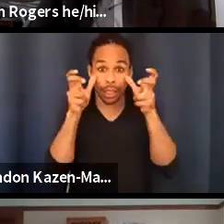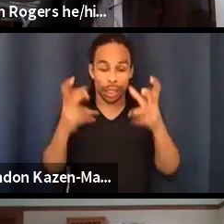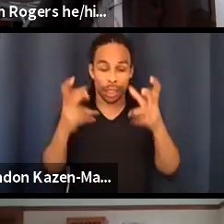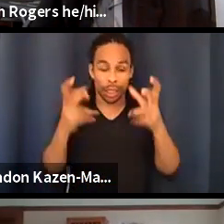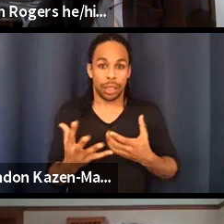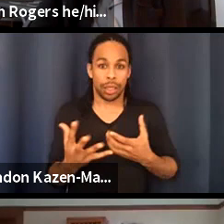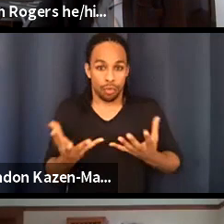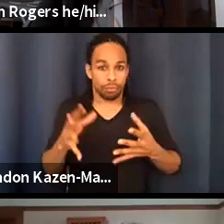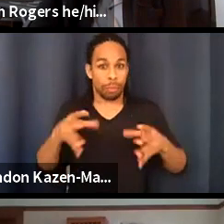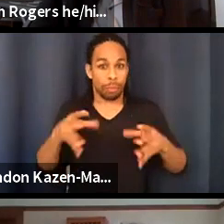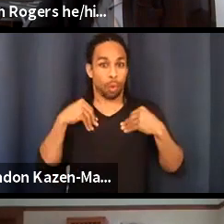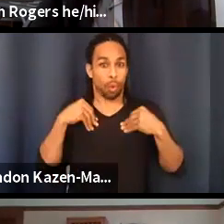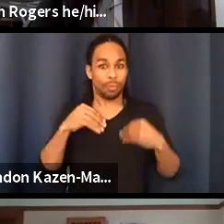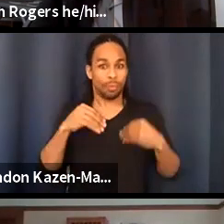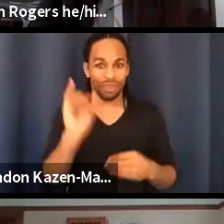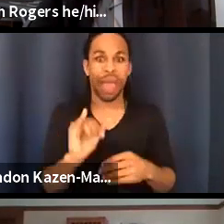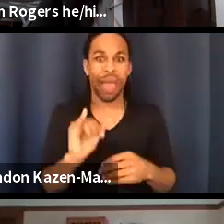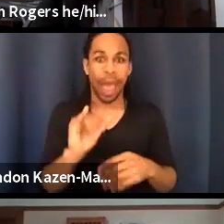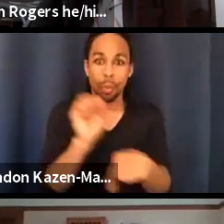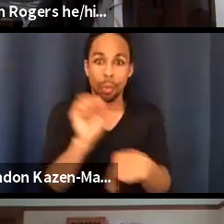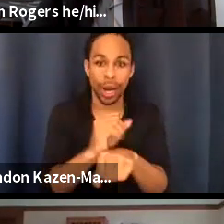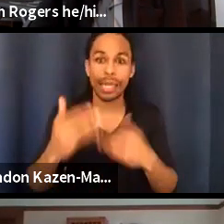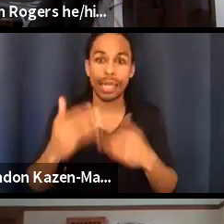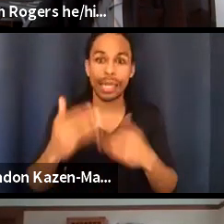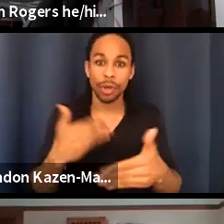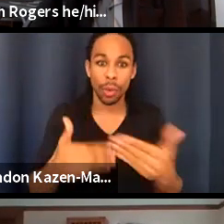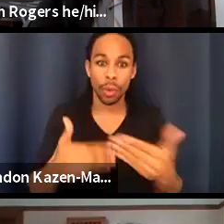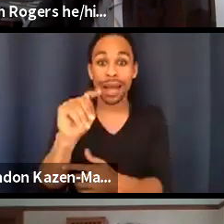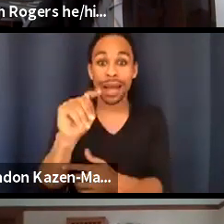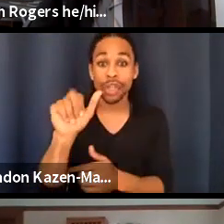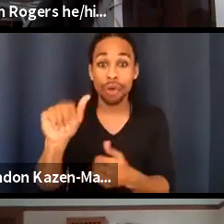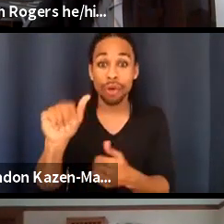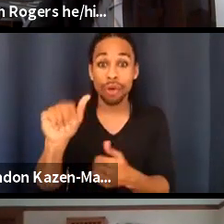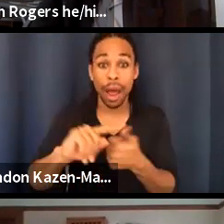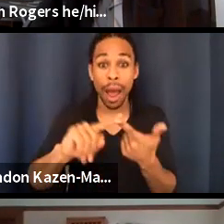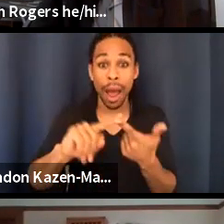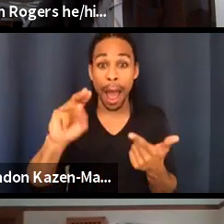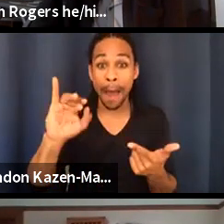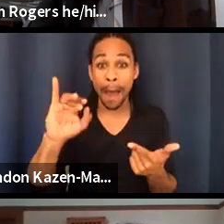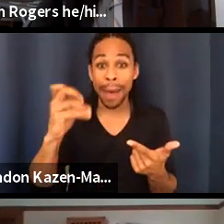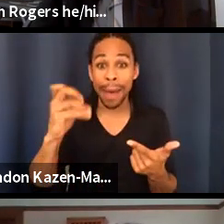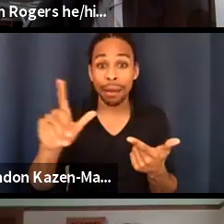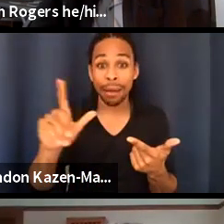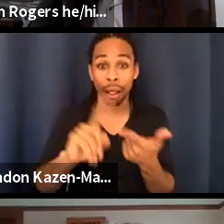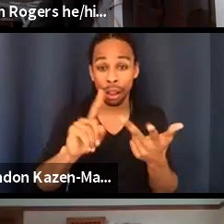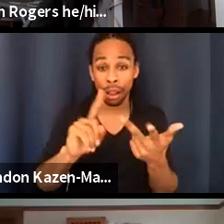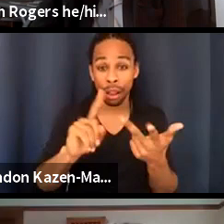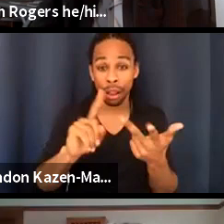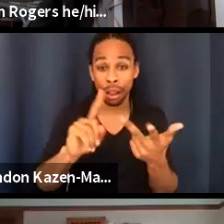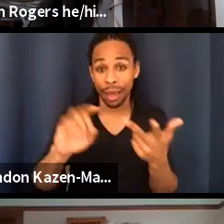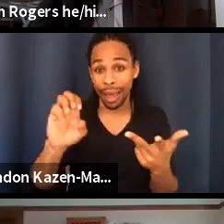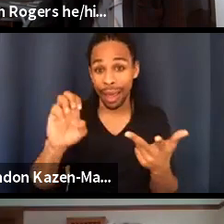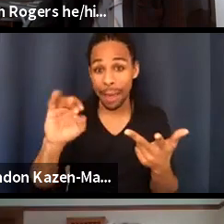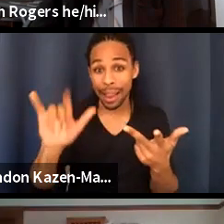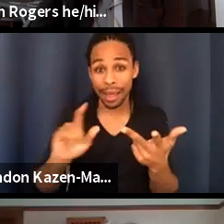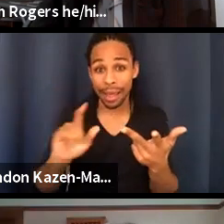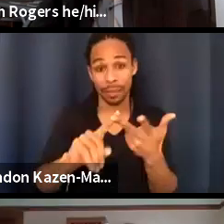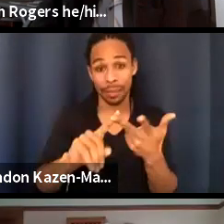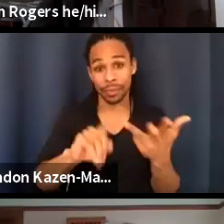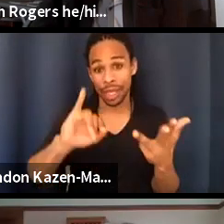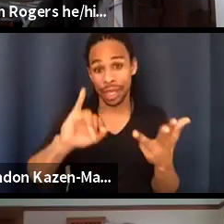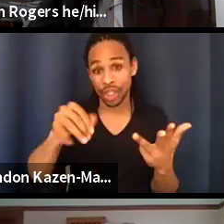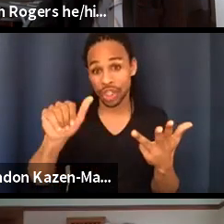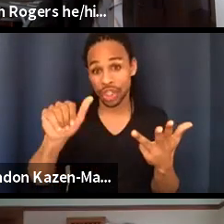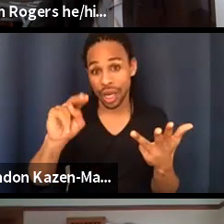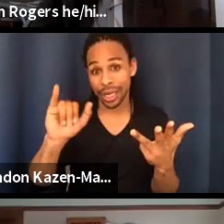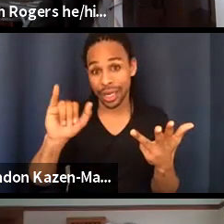Willis, Michael Sakamoto, Emily Johnson, Janita Castro, Jumatatu M. Ho,